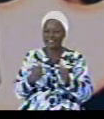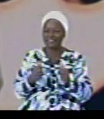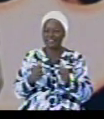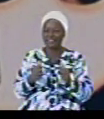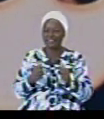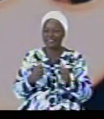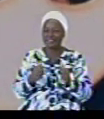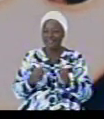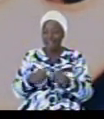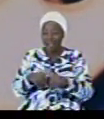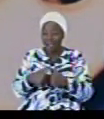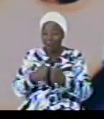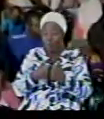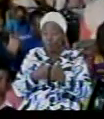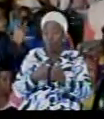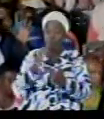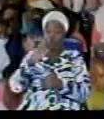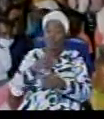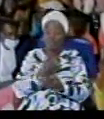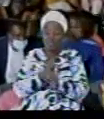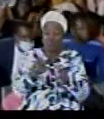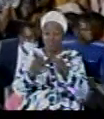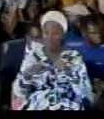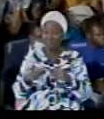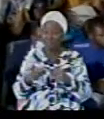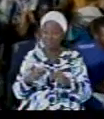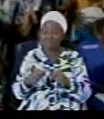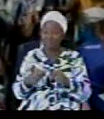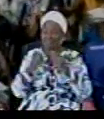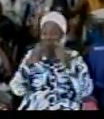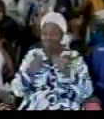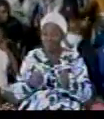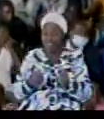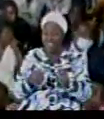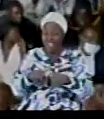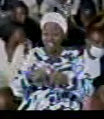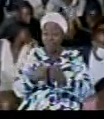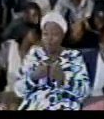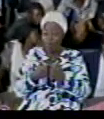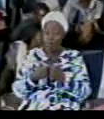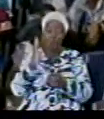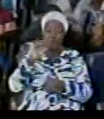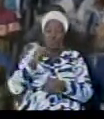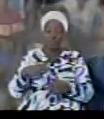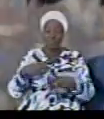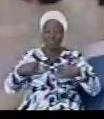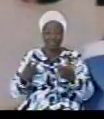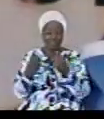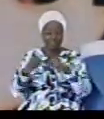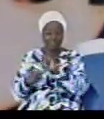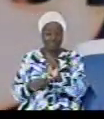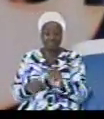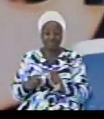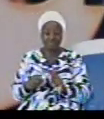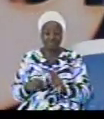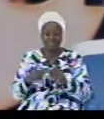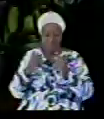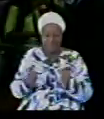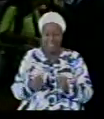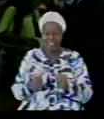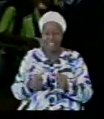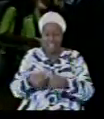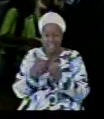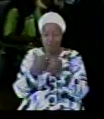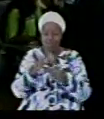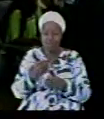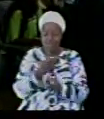How will your salvation come? How will your healing come? How will your deliverance come?